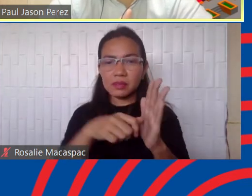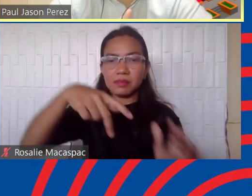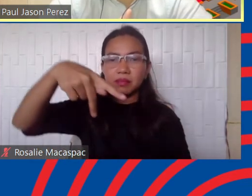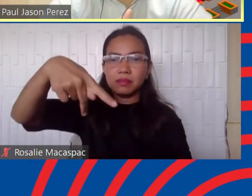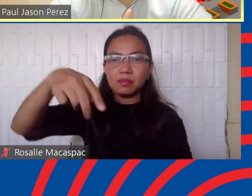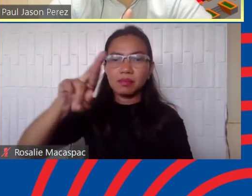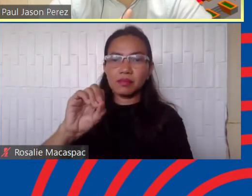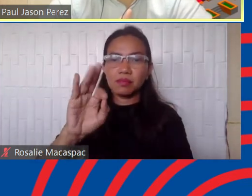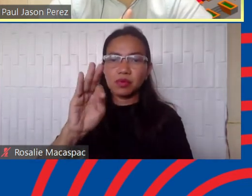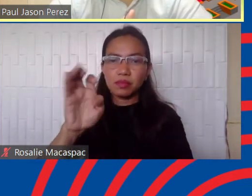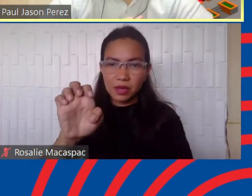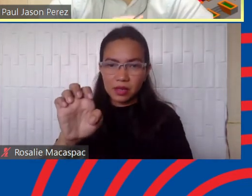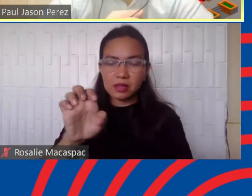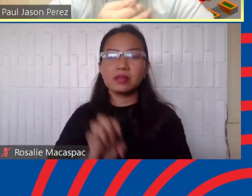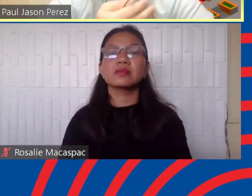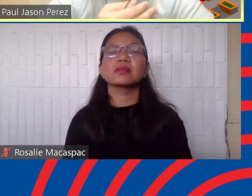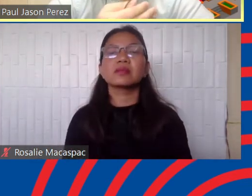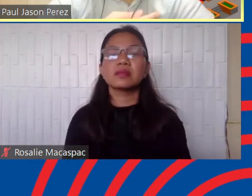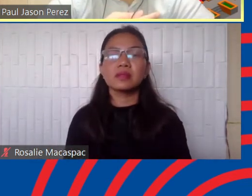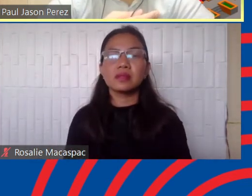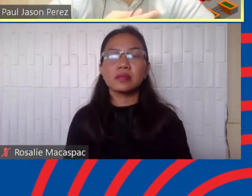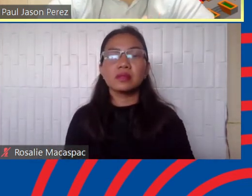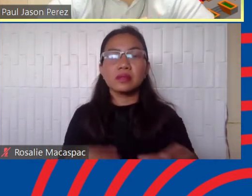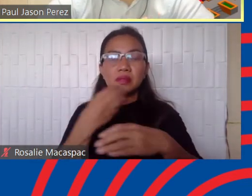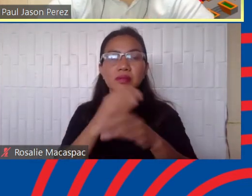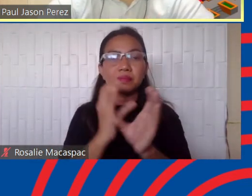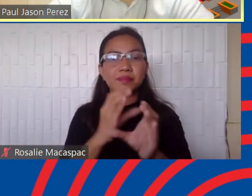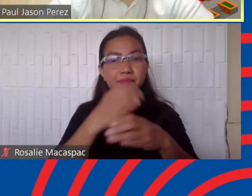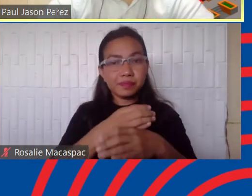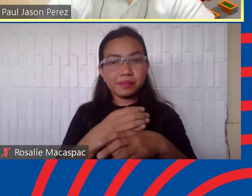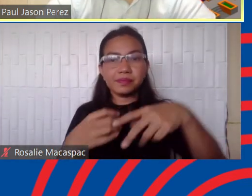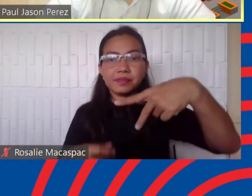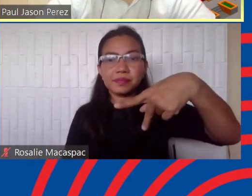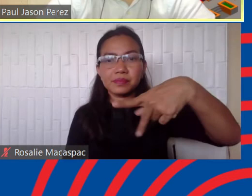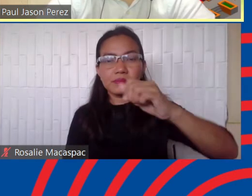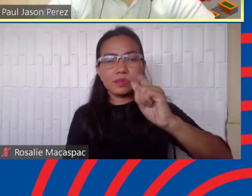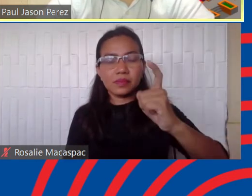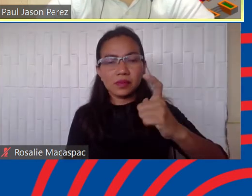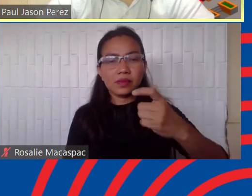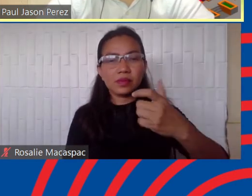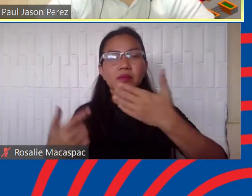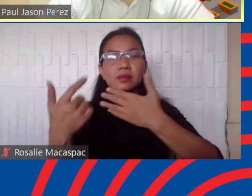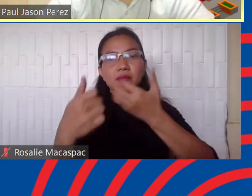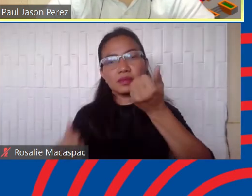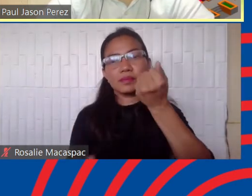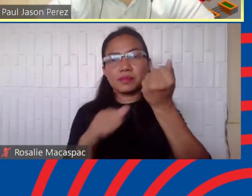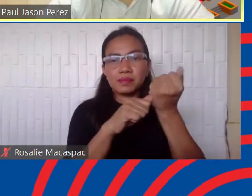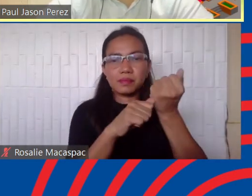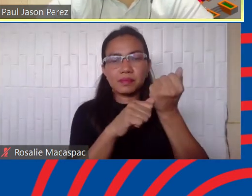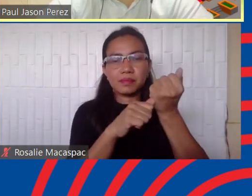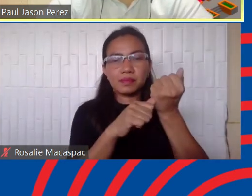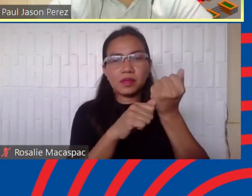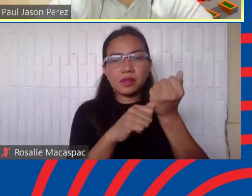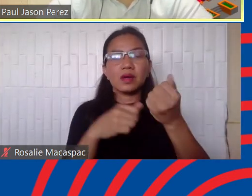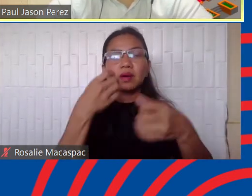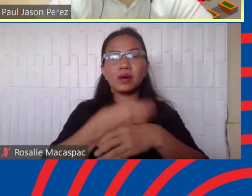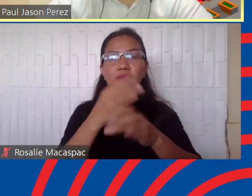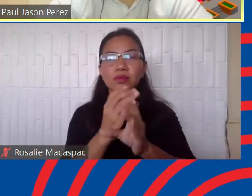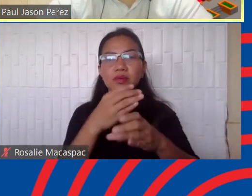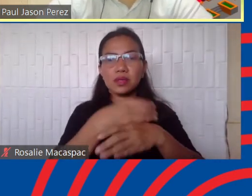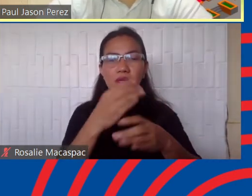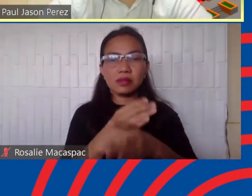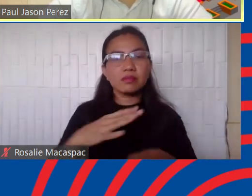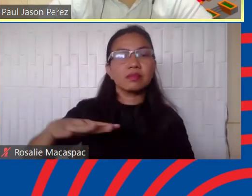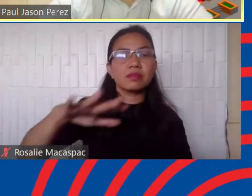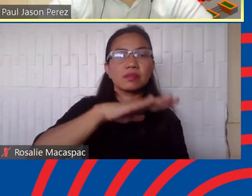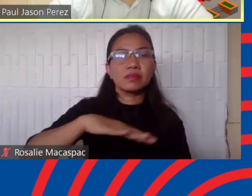can uh, create a page where you will assist them on how to create those because that